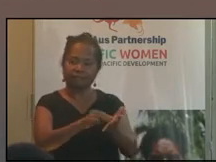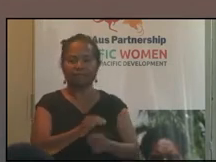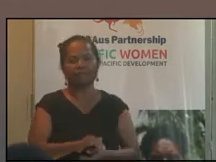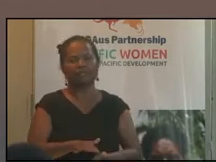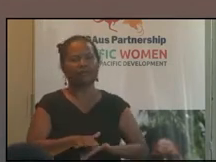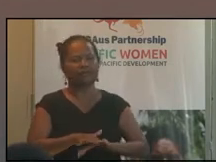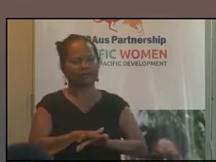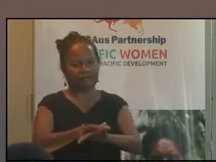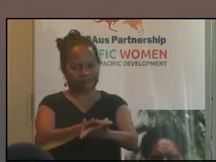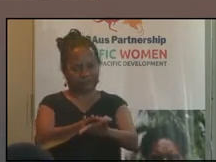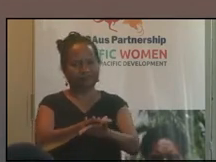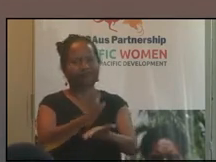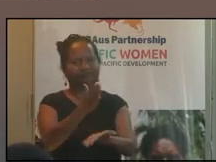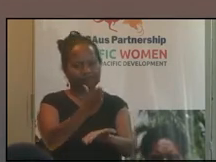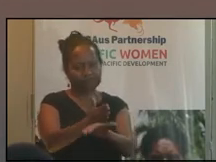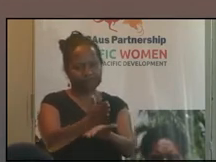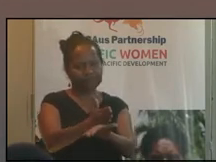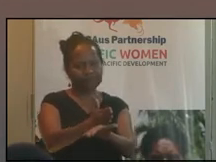helped.